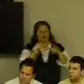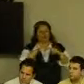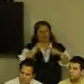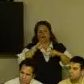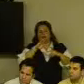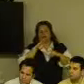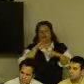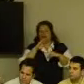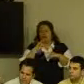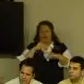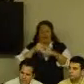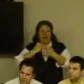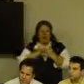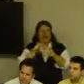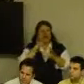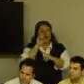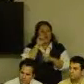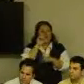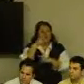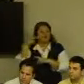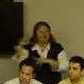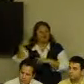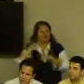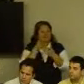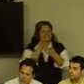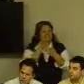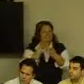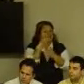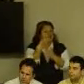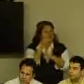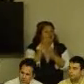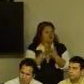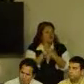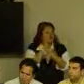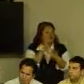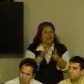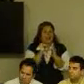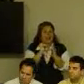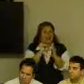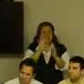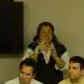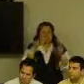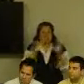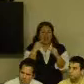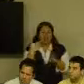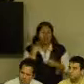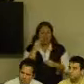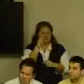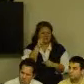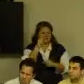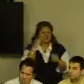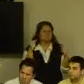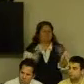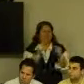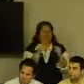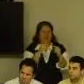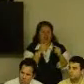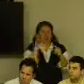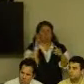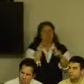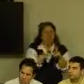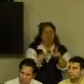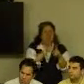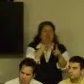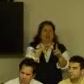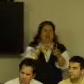Network or ODHH, you know, and you need to file a complaint. It can be a pain. It can be a pain. You may have to file